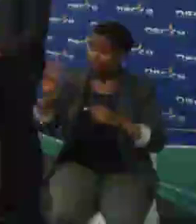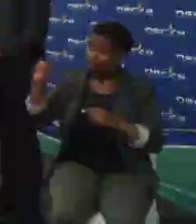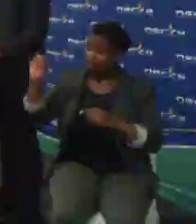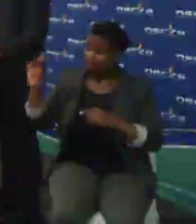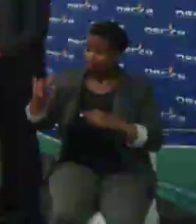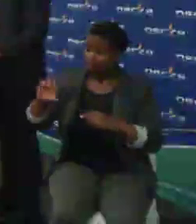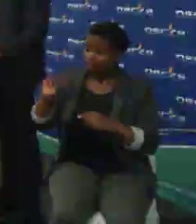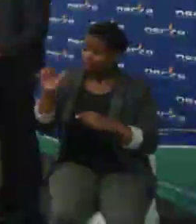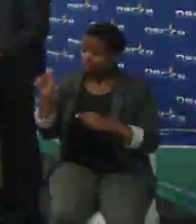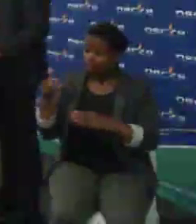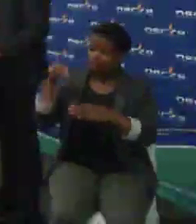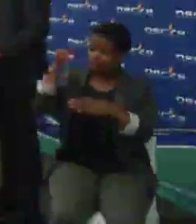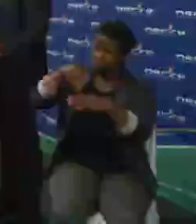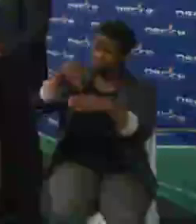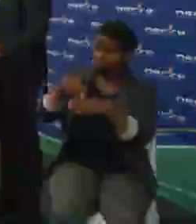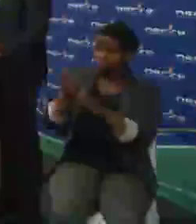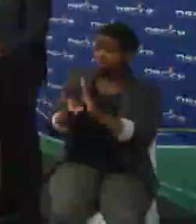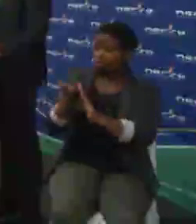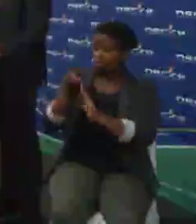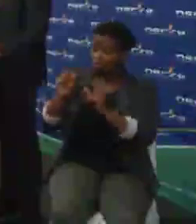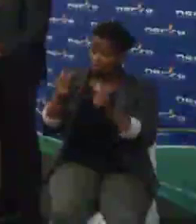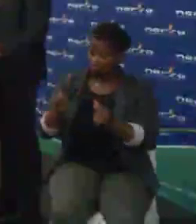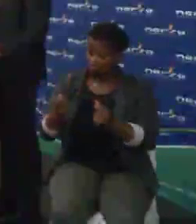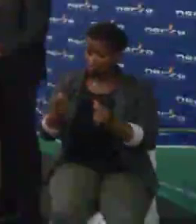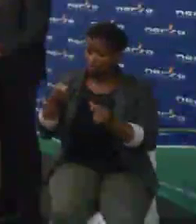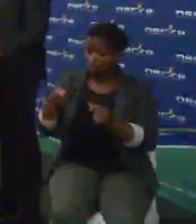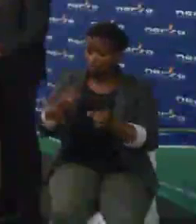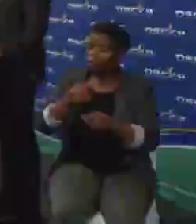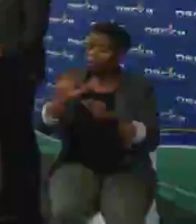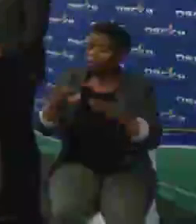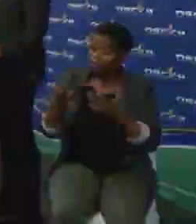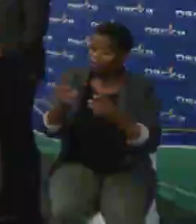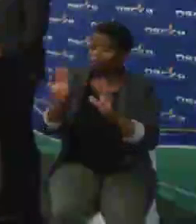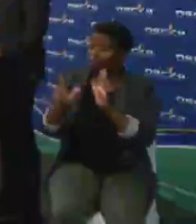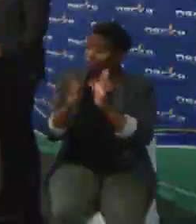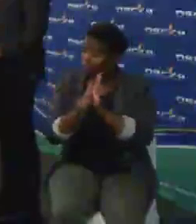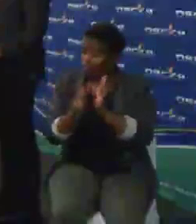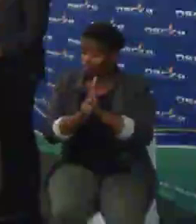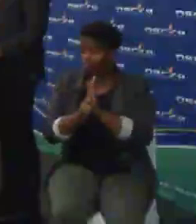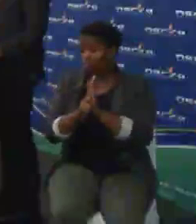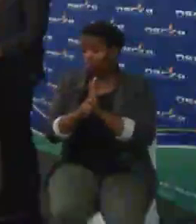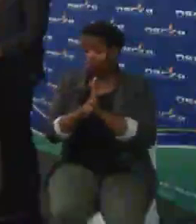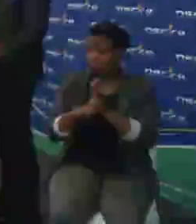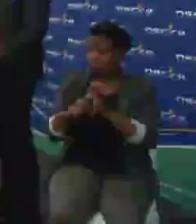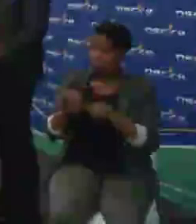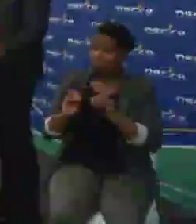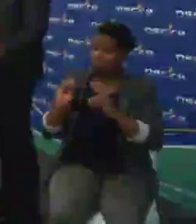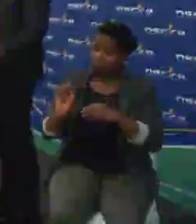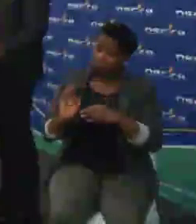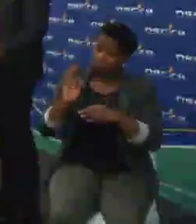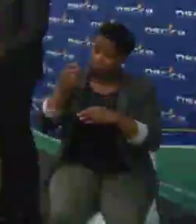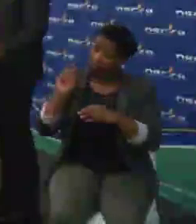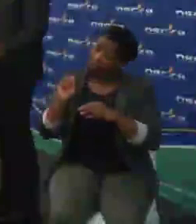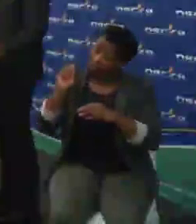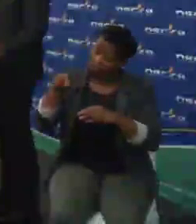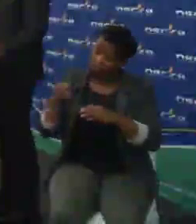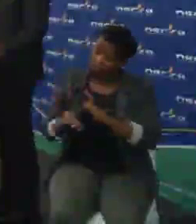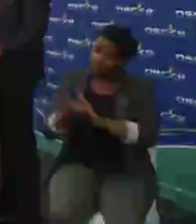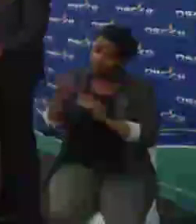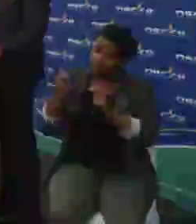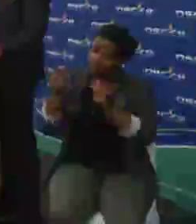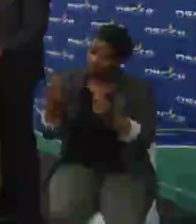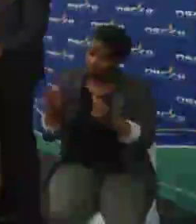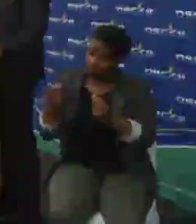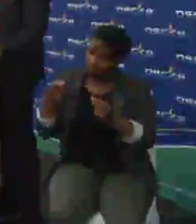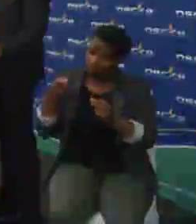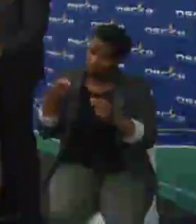tariffs, but to even consider tariff reductions. But to what end? So as to ensure that further increases will not shield Eskom from